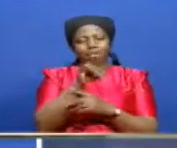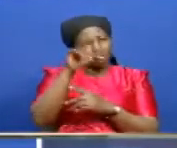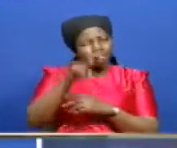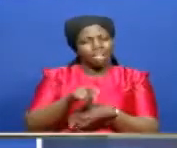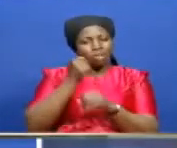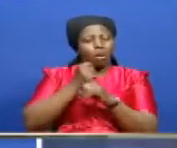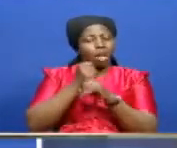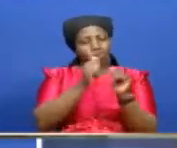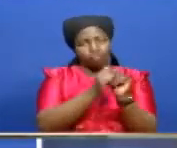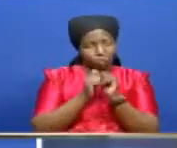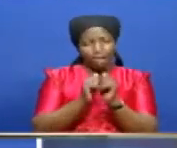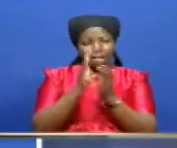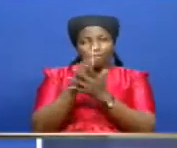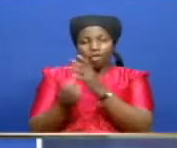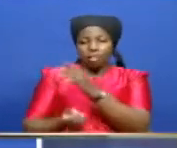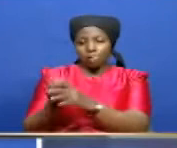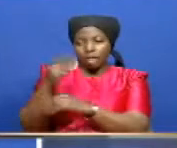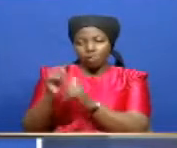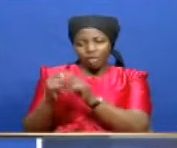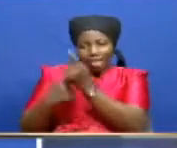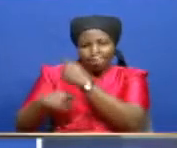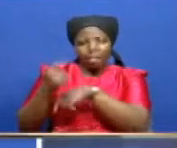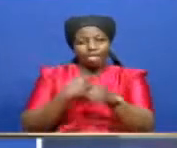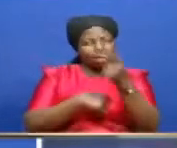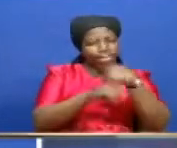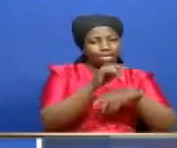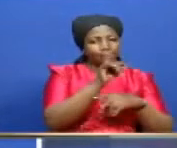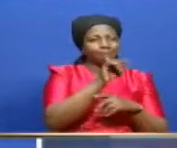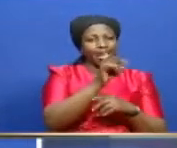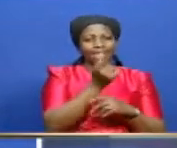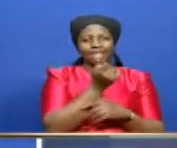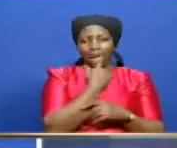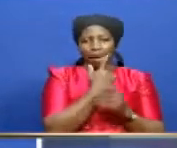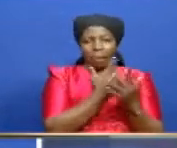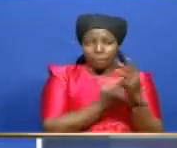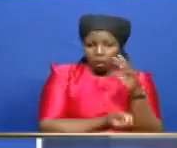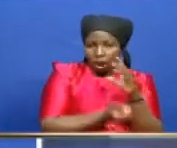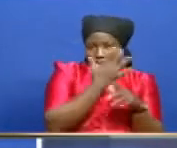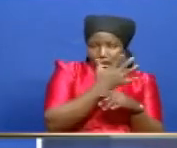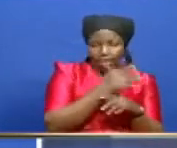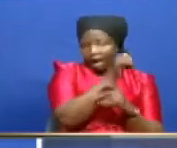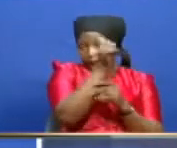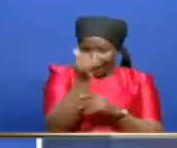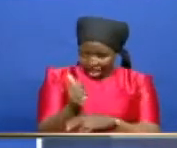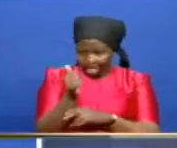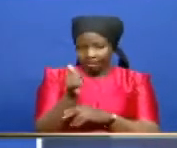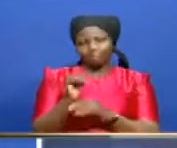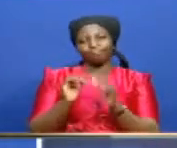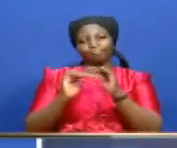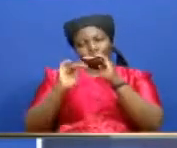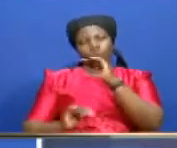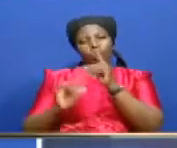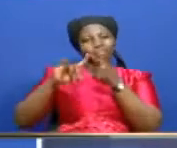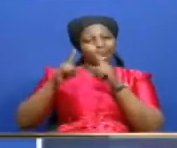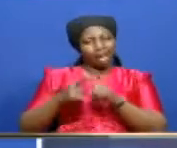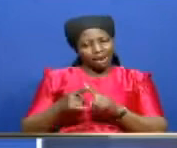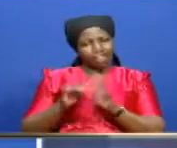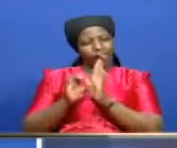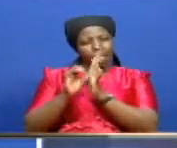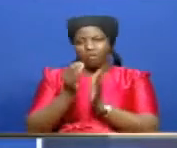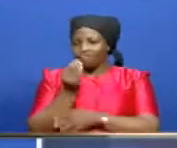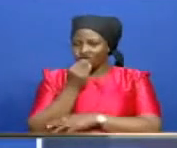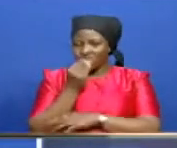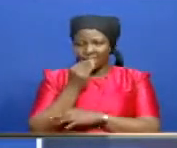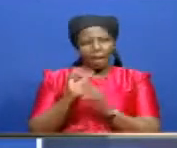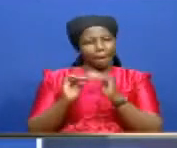Some of the products which are being sold are pharmaceutical product. Other goods are substandard. They are food which are